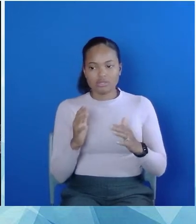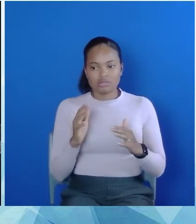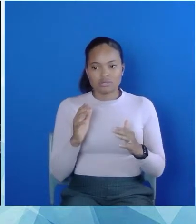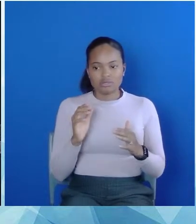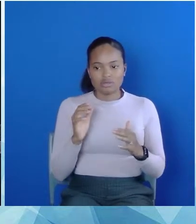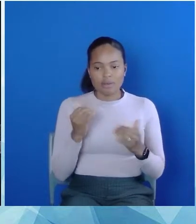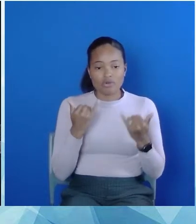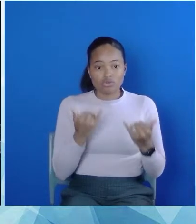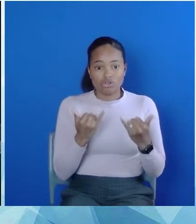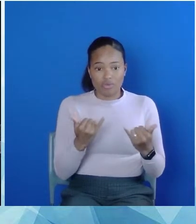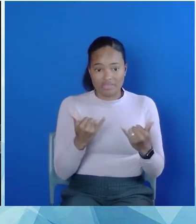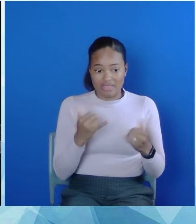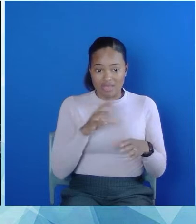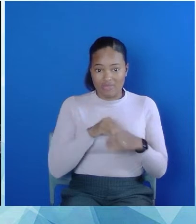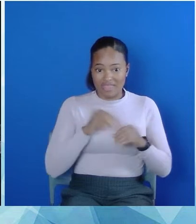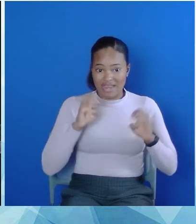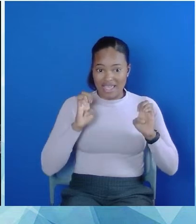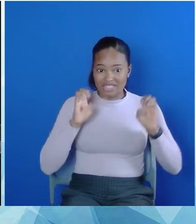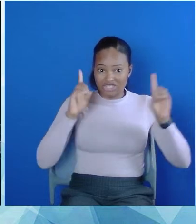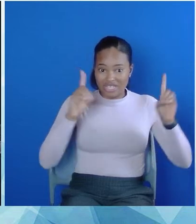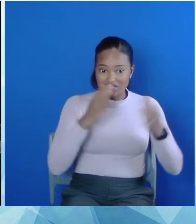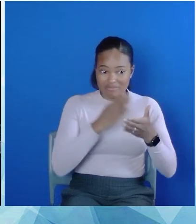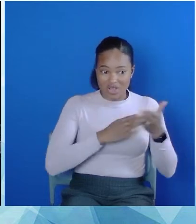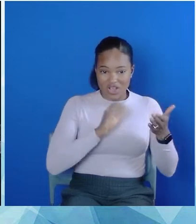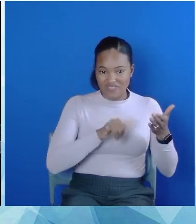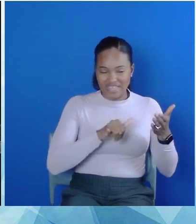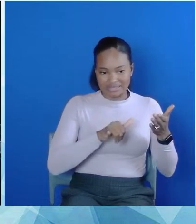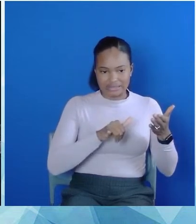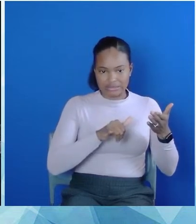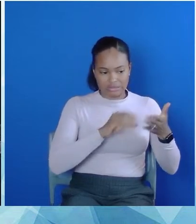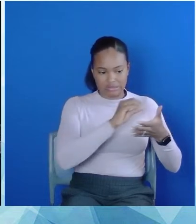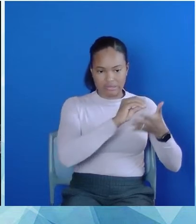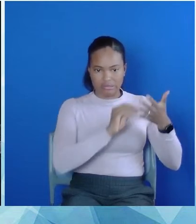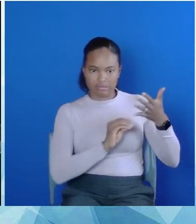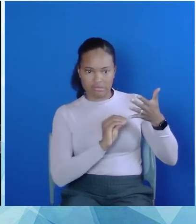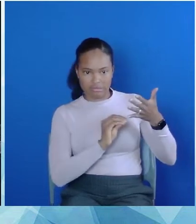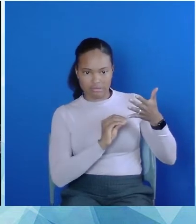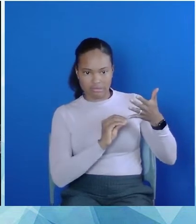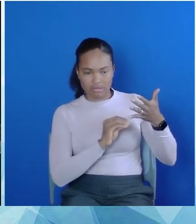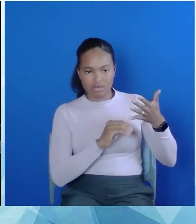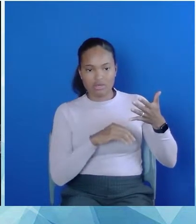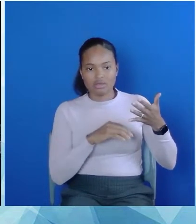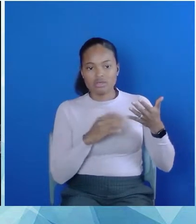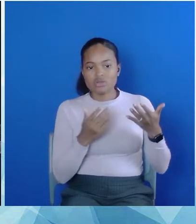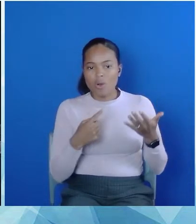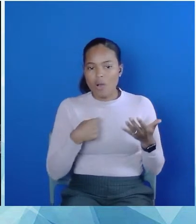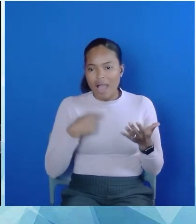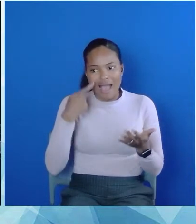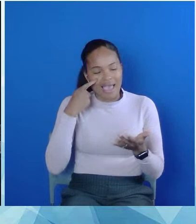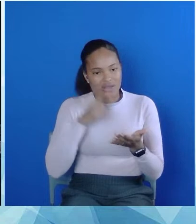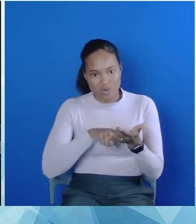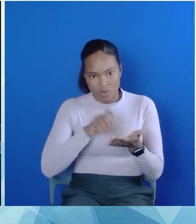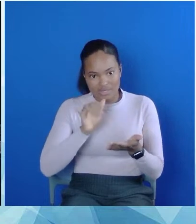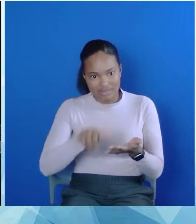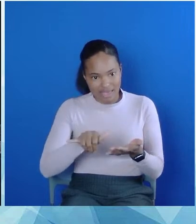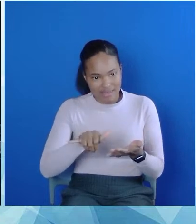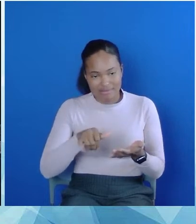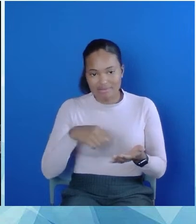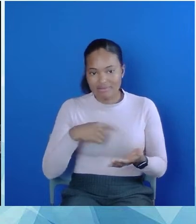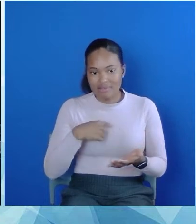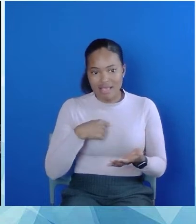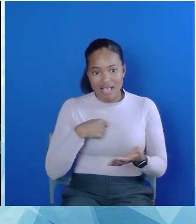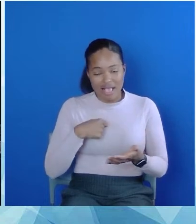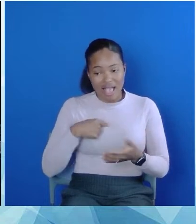the education component kind of takes a back seat. I see that. I'm a true blue educator. I've done